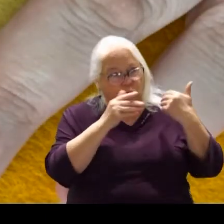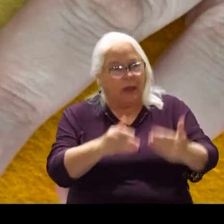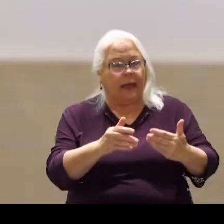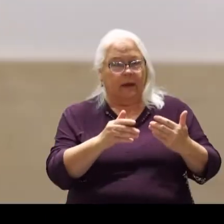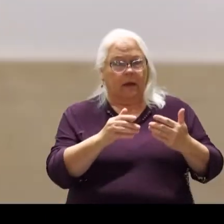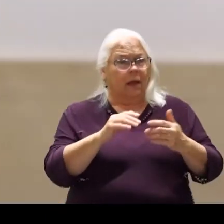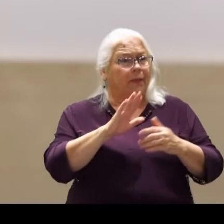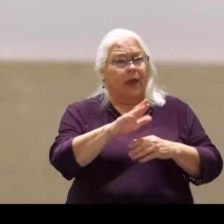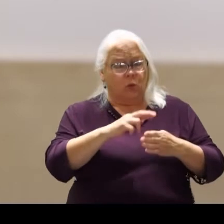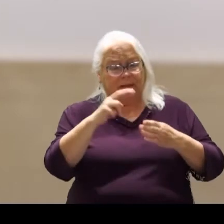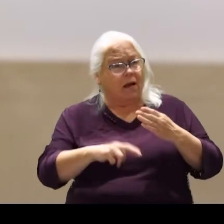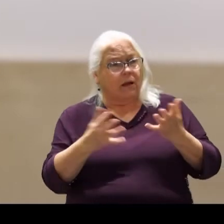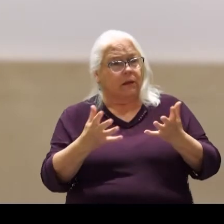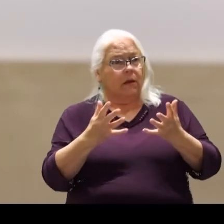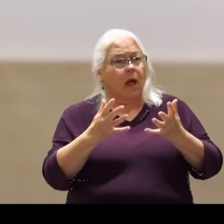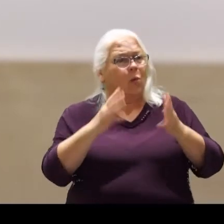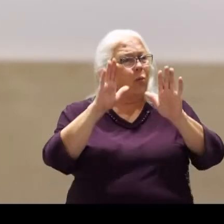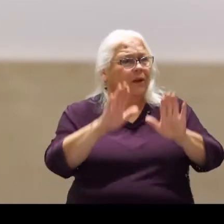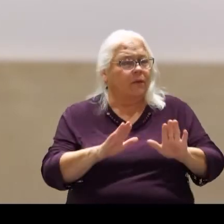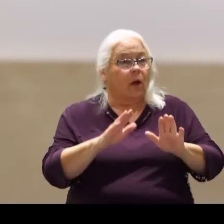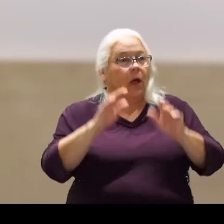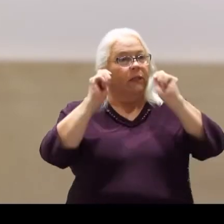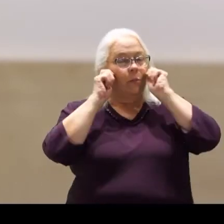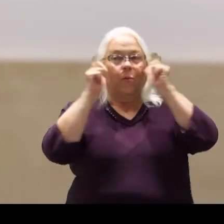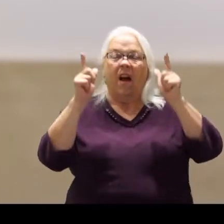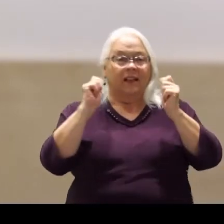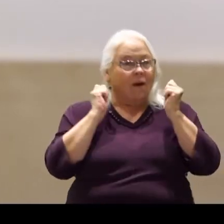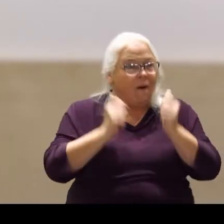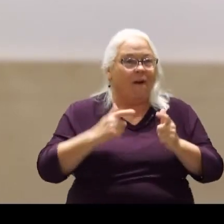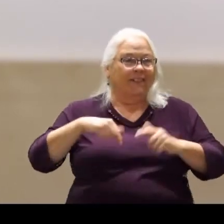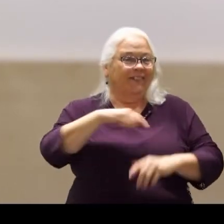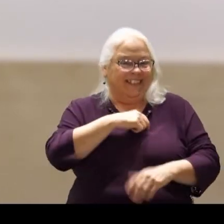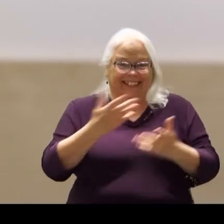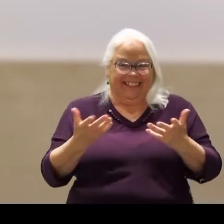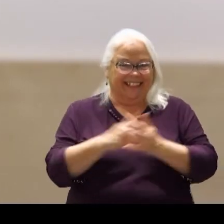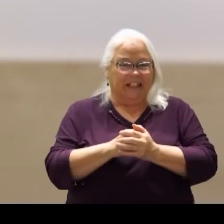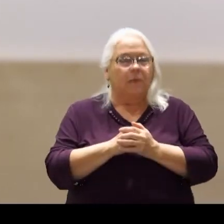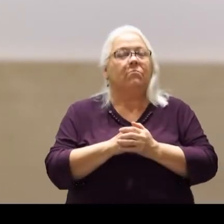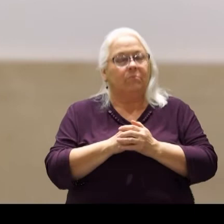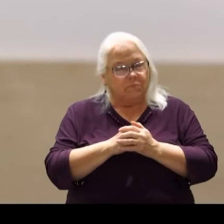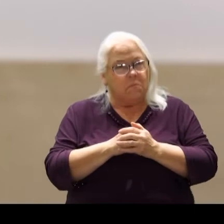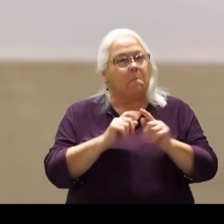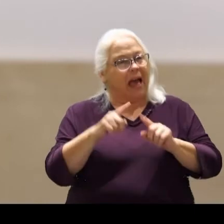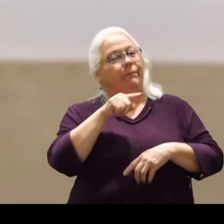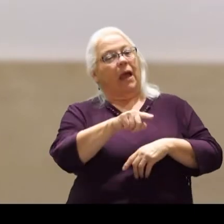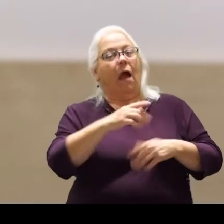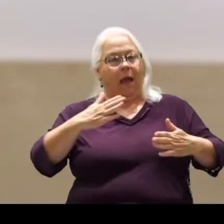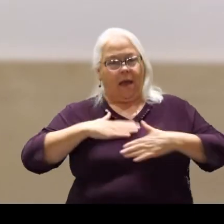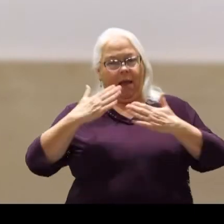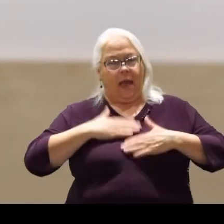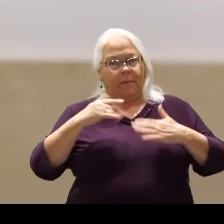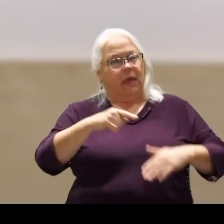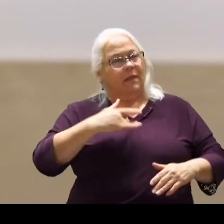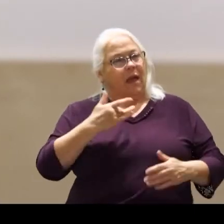are usually quite wonderful and quite a bit surprising to everybody, and